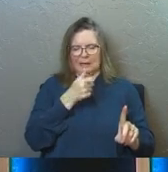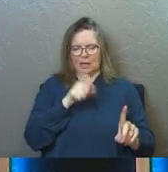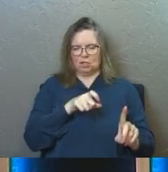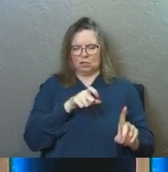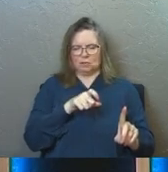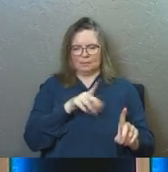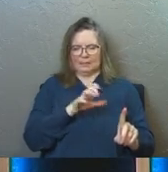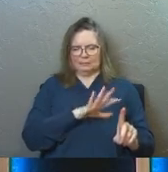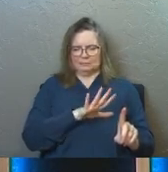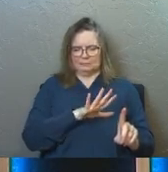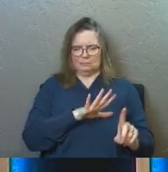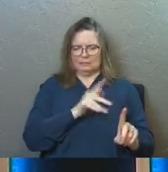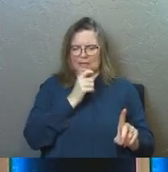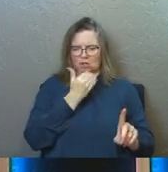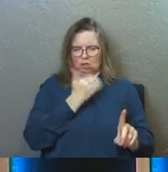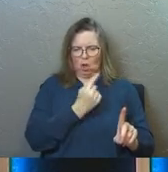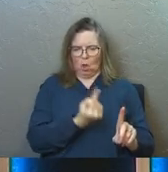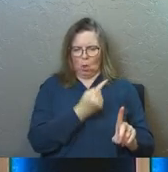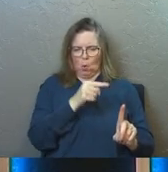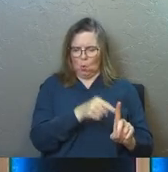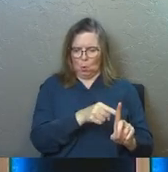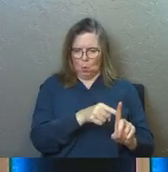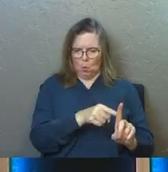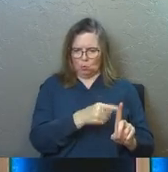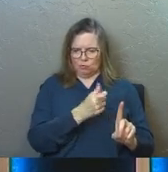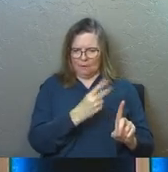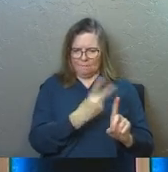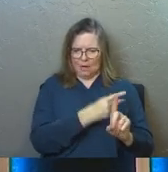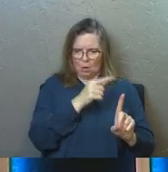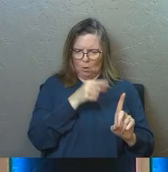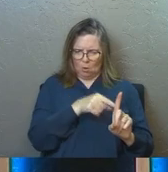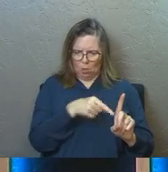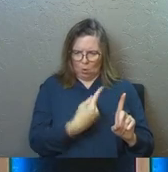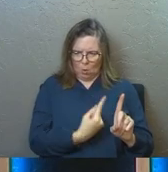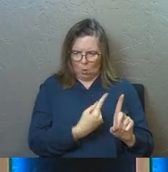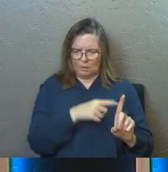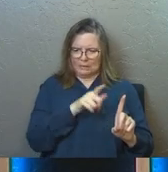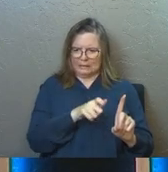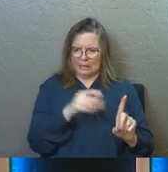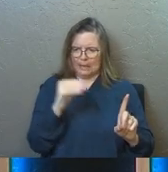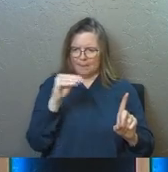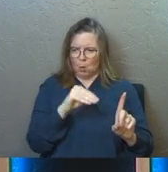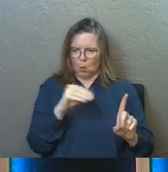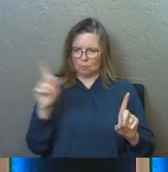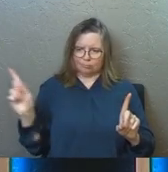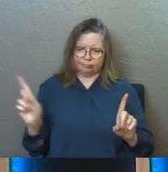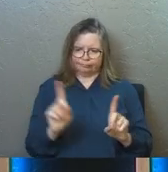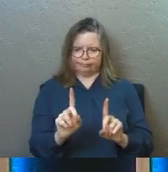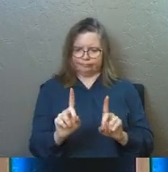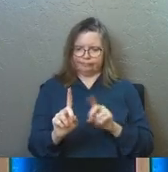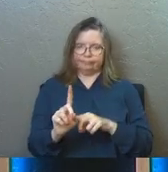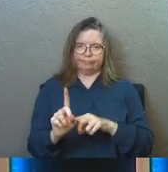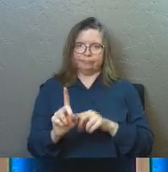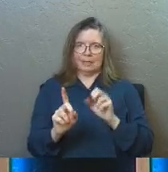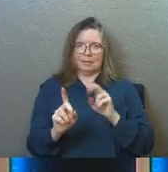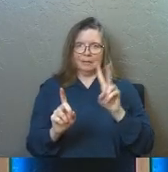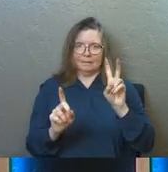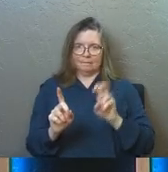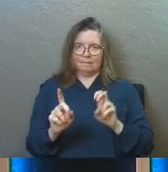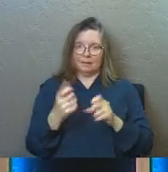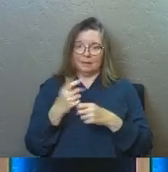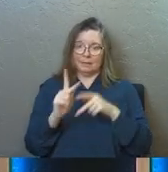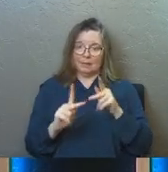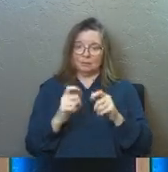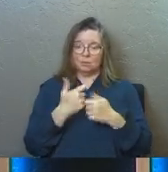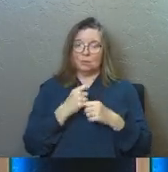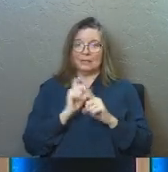how it's going to be. It's not good for you to be by yourself and to try to figure this out alone. You need more. You need each other. You need people around you who can love